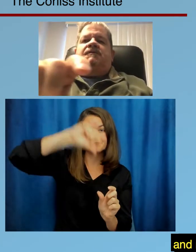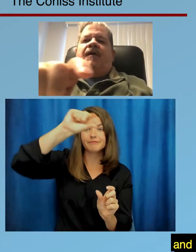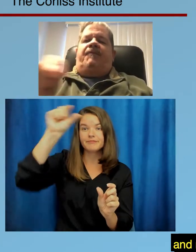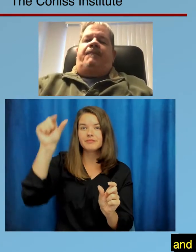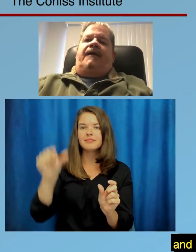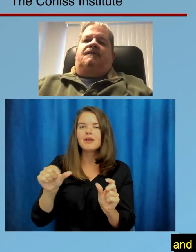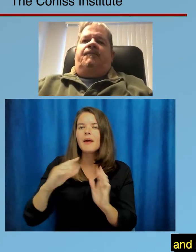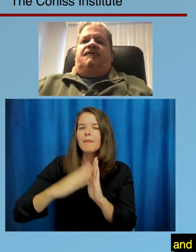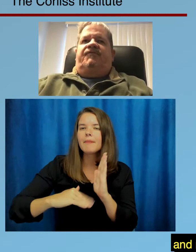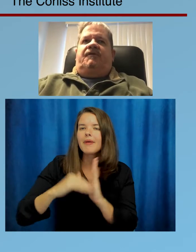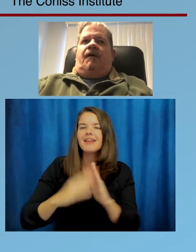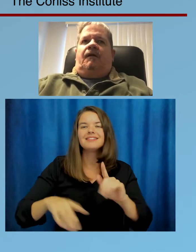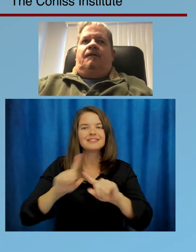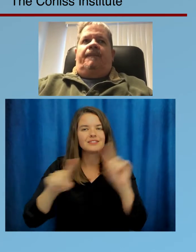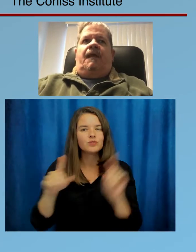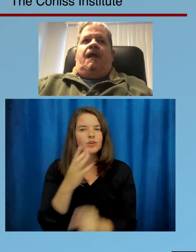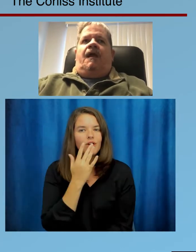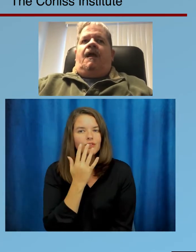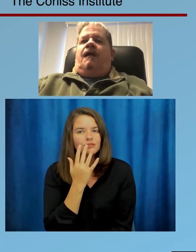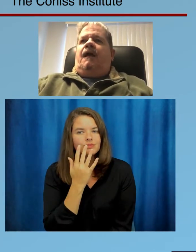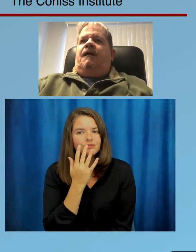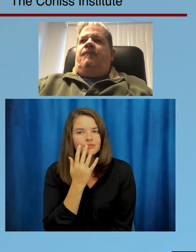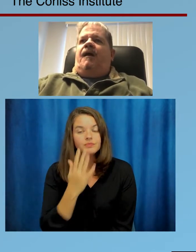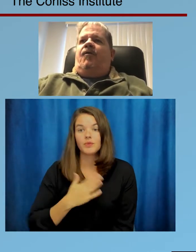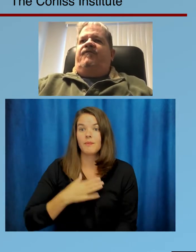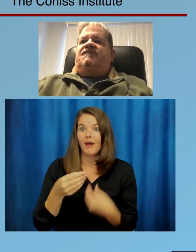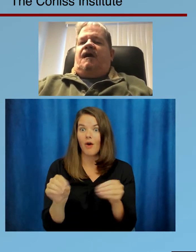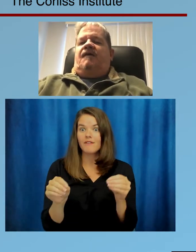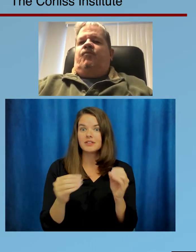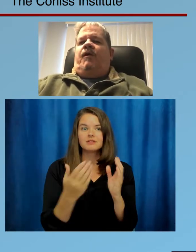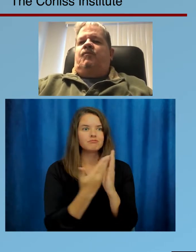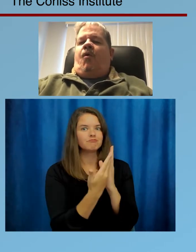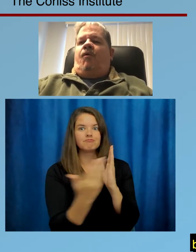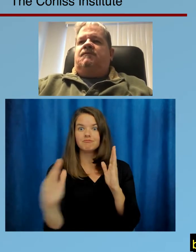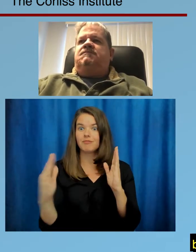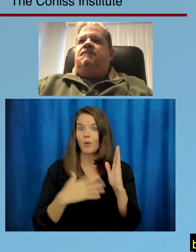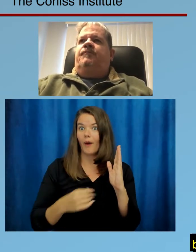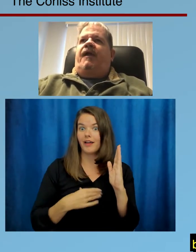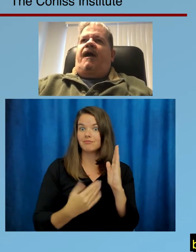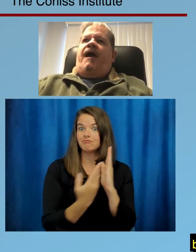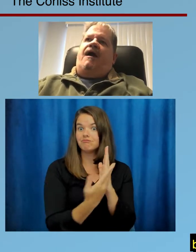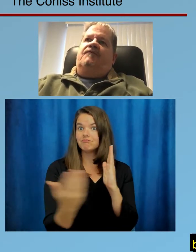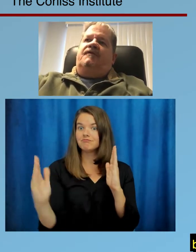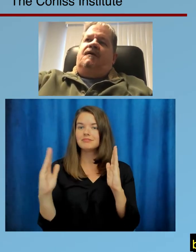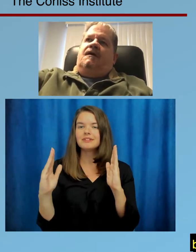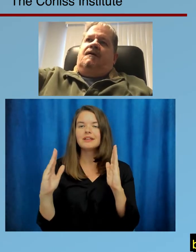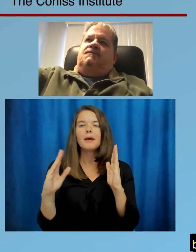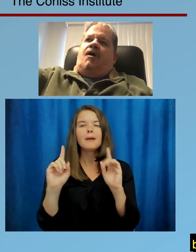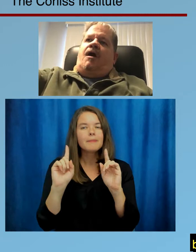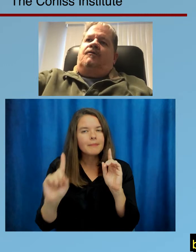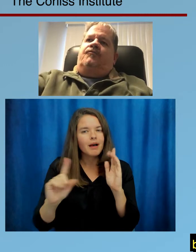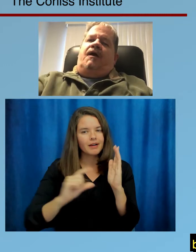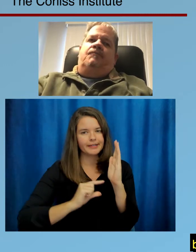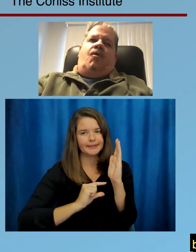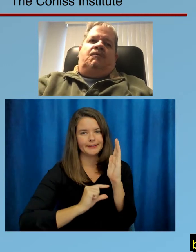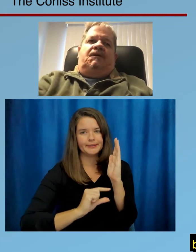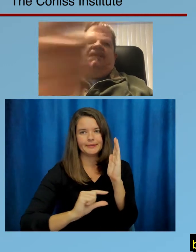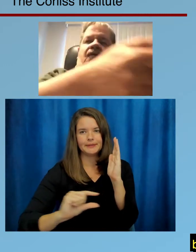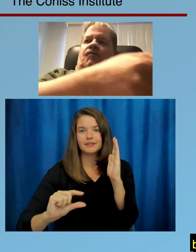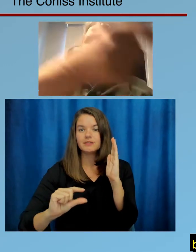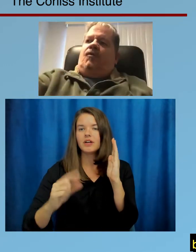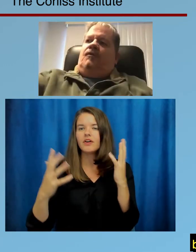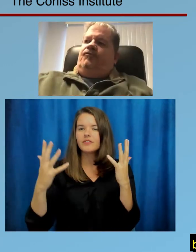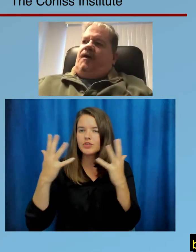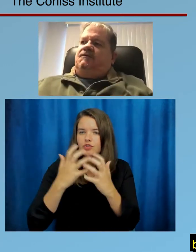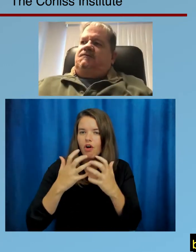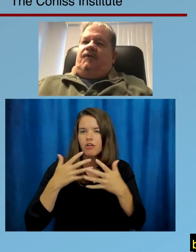is to maybe paint them a different color. Like in my office, I have white walls, but I have dark gray molding that